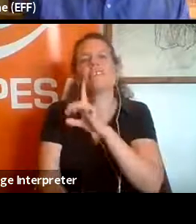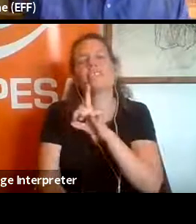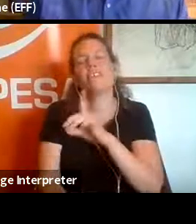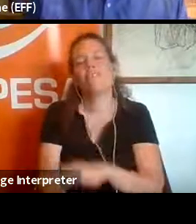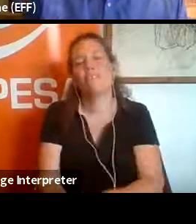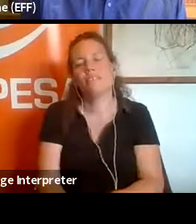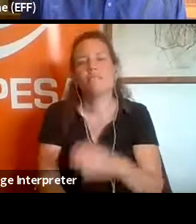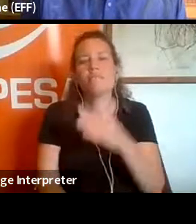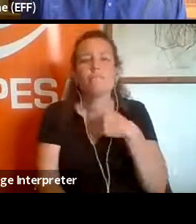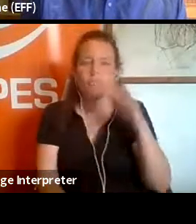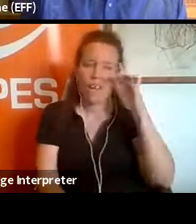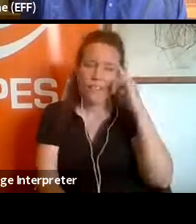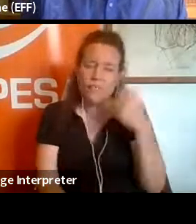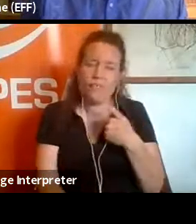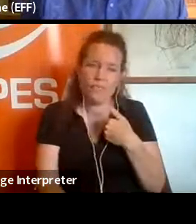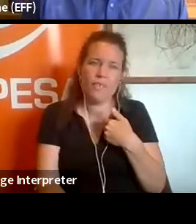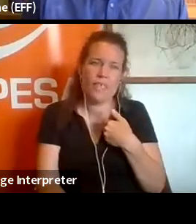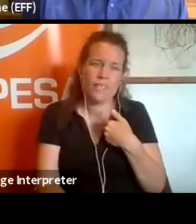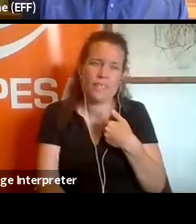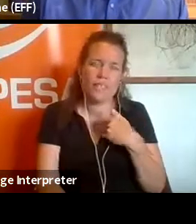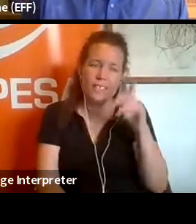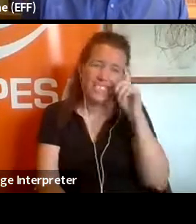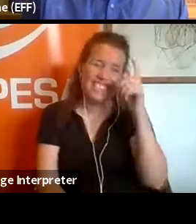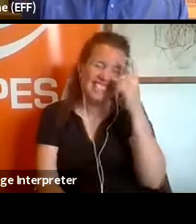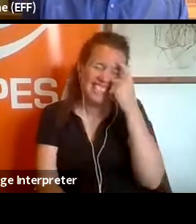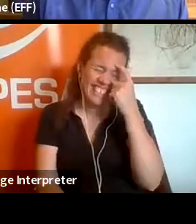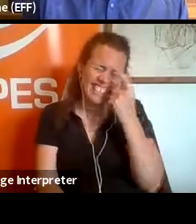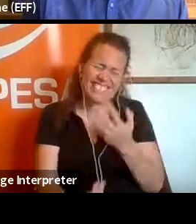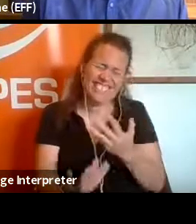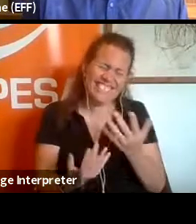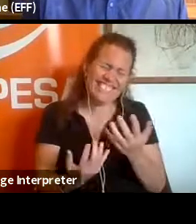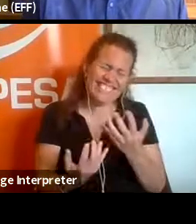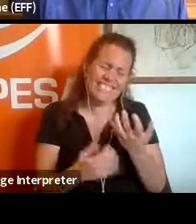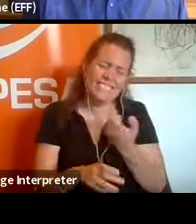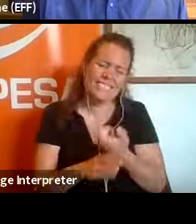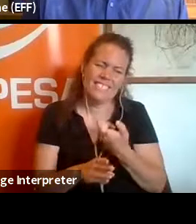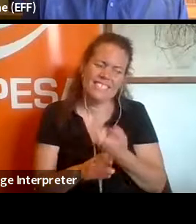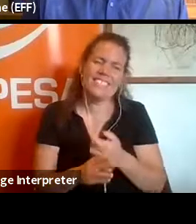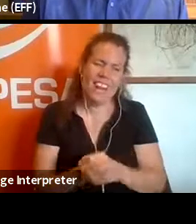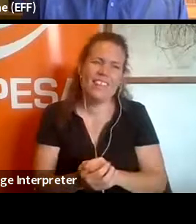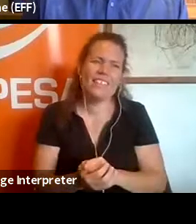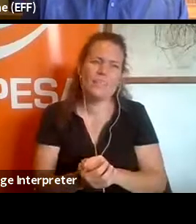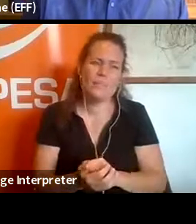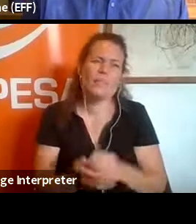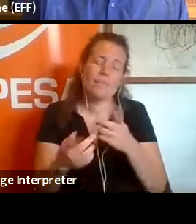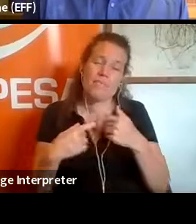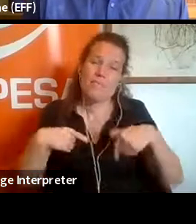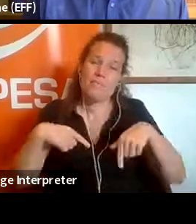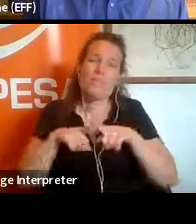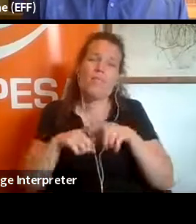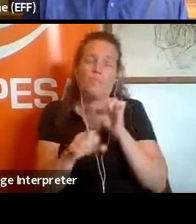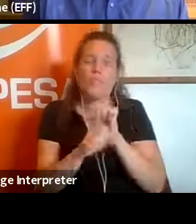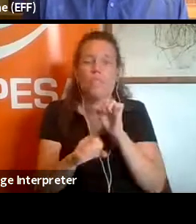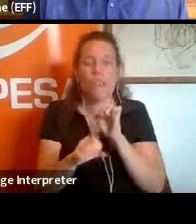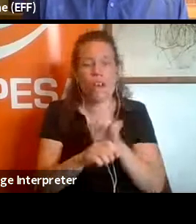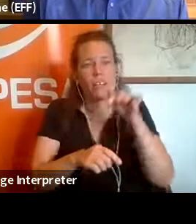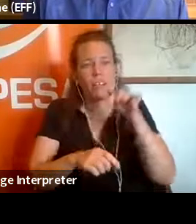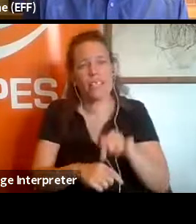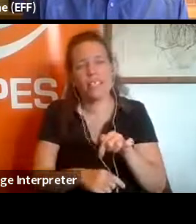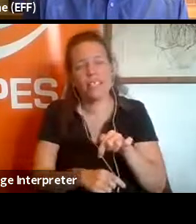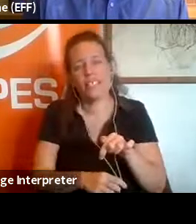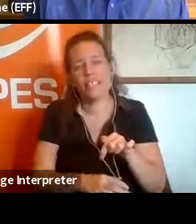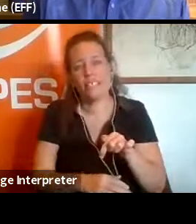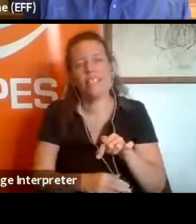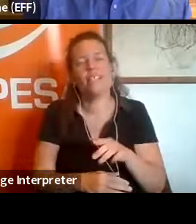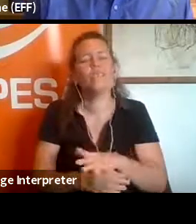think with governments it's very tricky. We have been working with the government here and made submissions